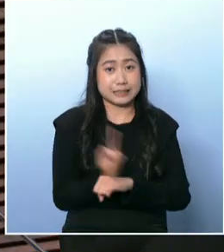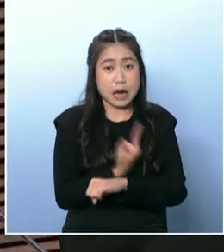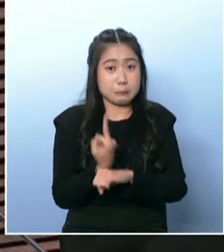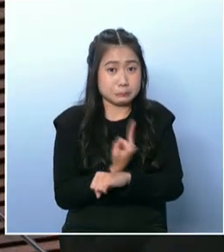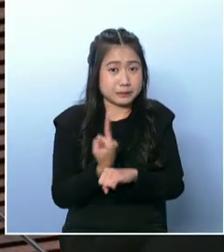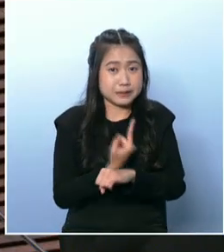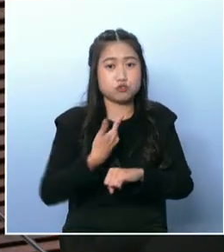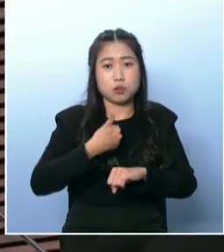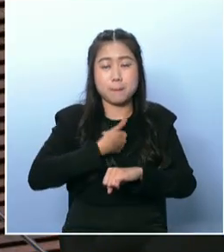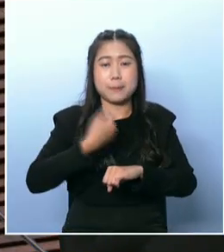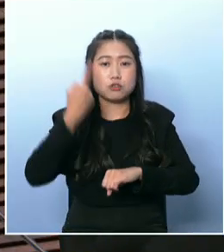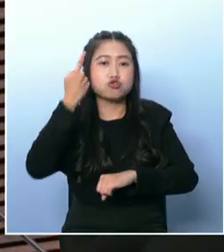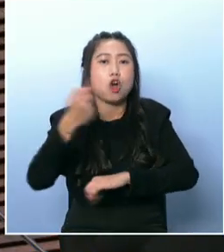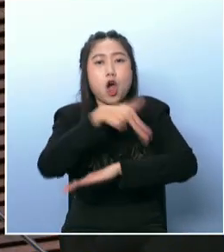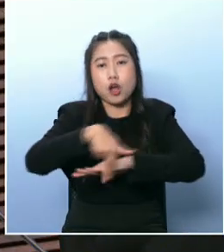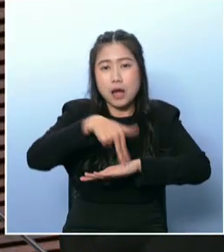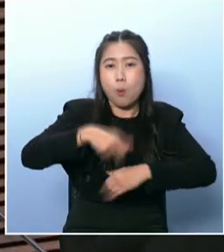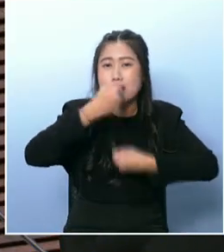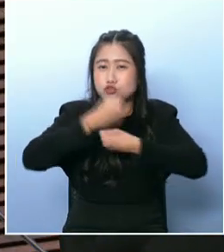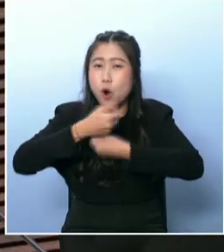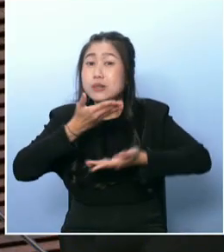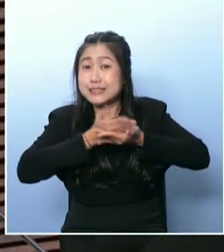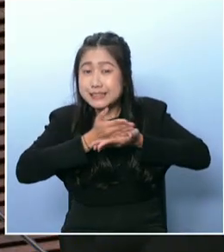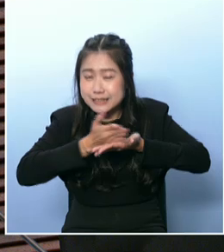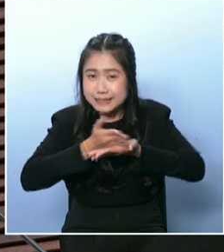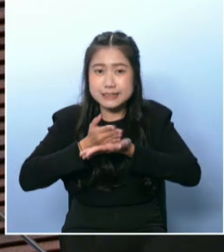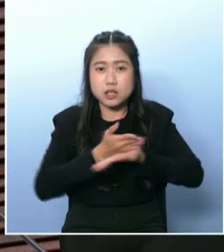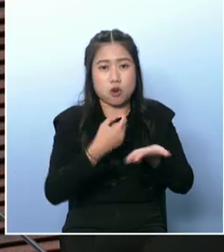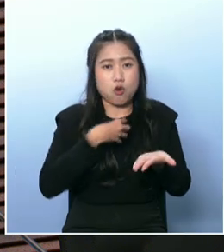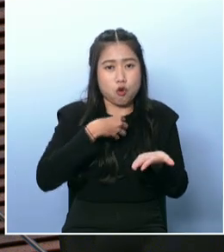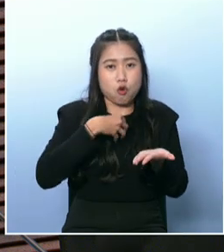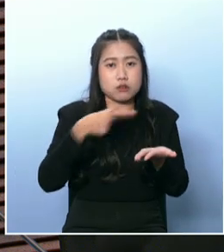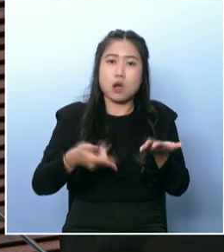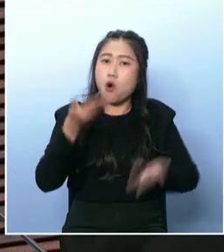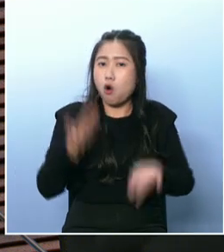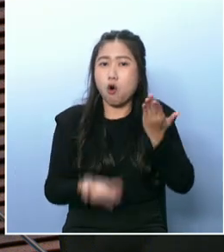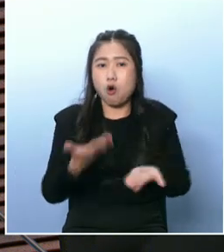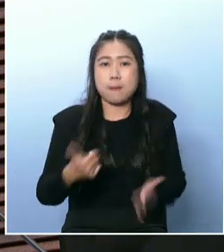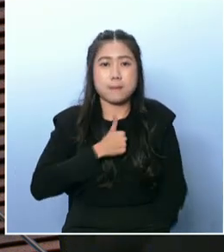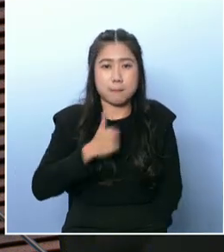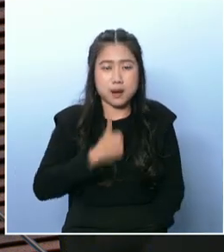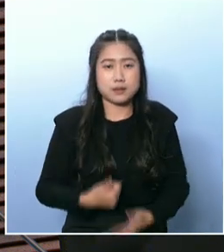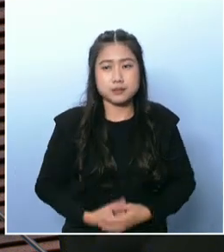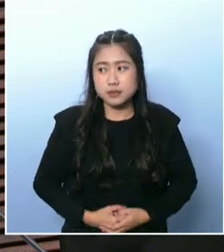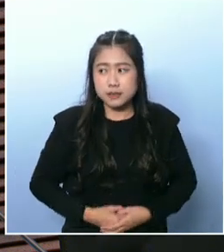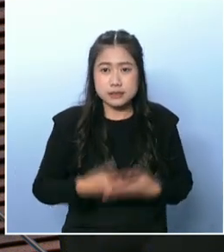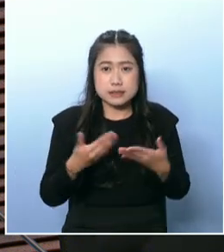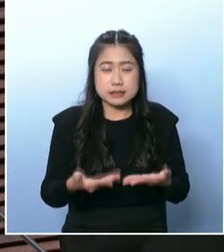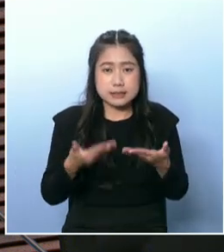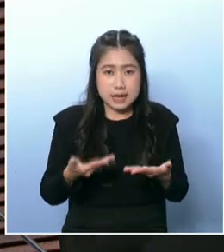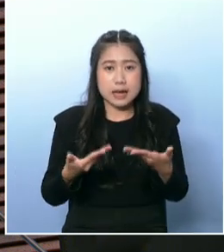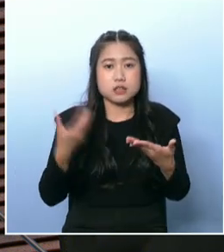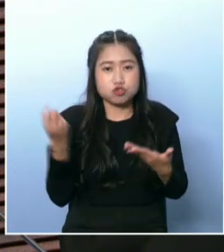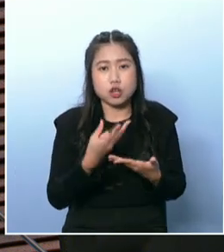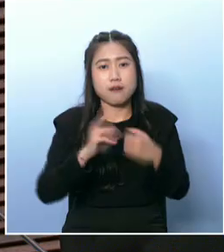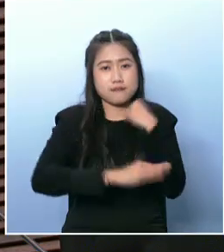all scenarios. But for the time being, for the pilots that we want to pursue, we think that we will be able to